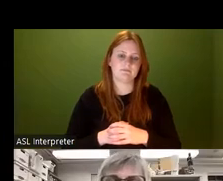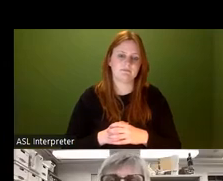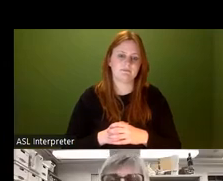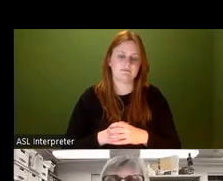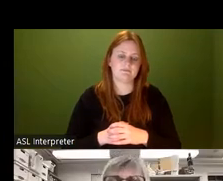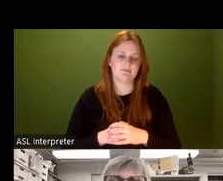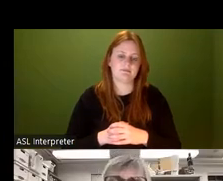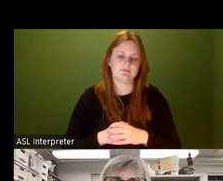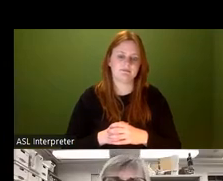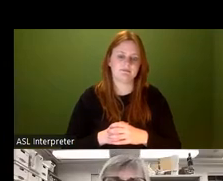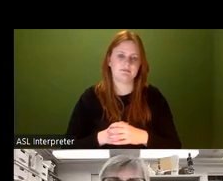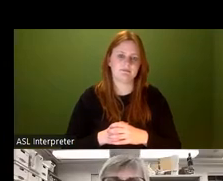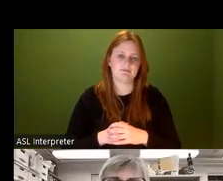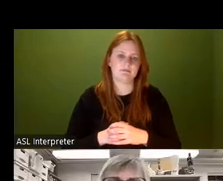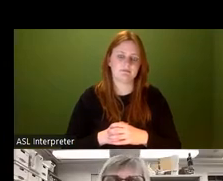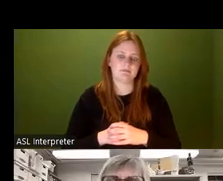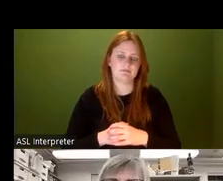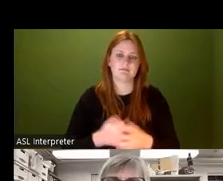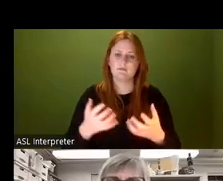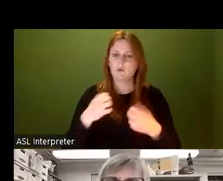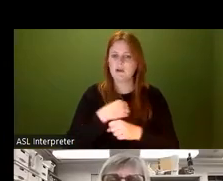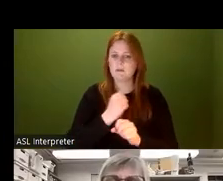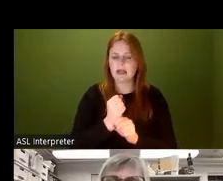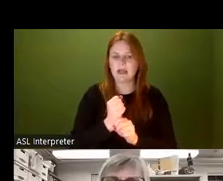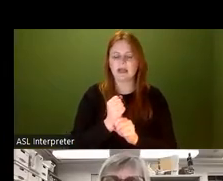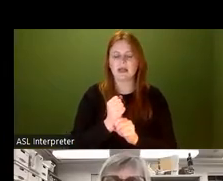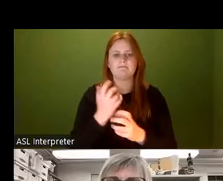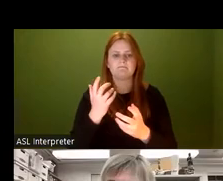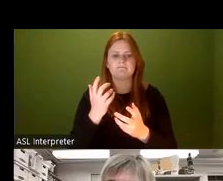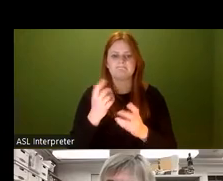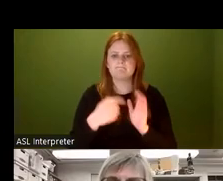of real proliferation of